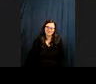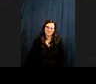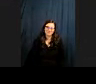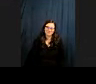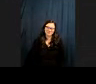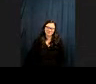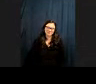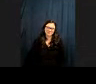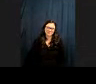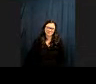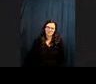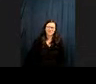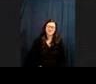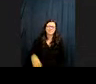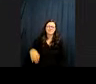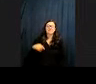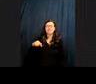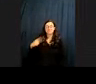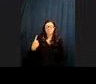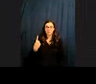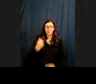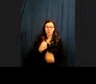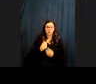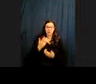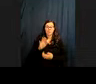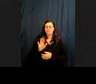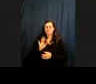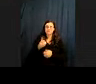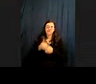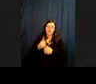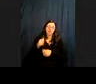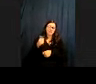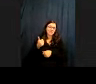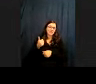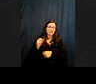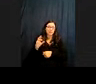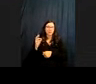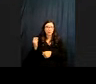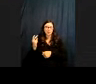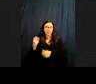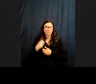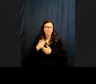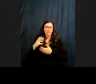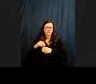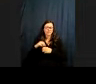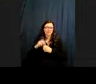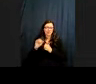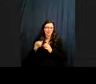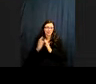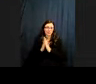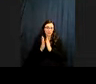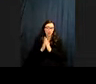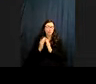So this is one of the poems that about every 10 or 12 poems in the book, there's one that is